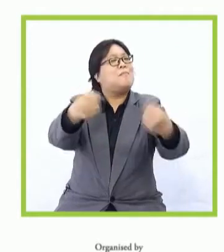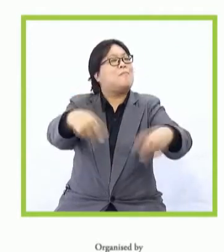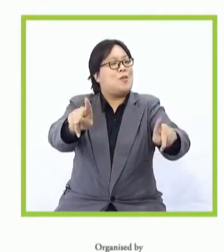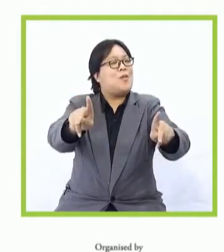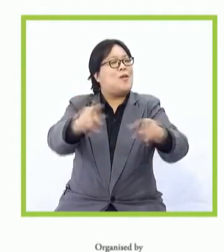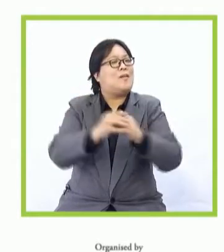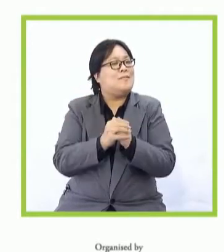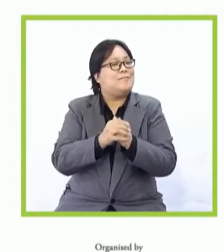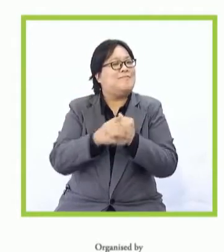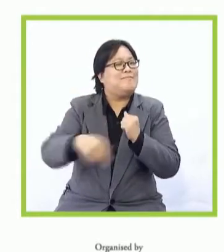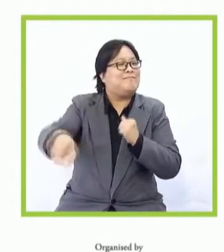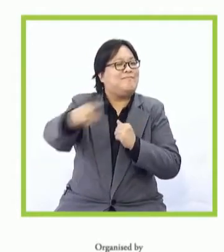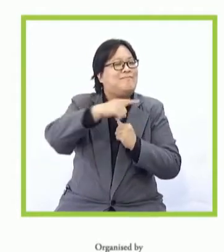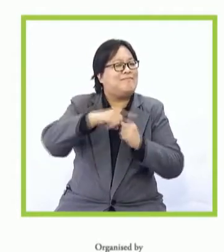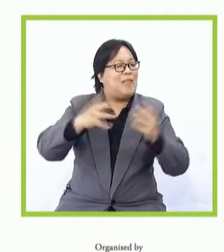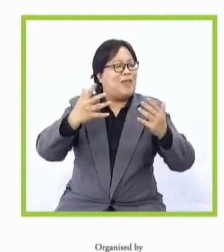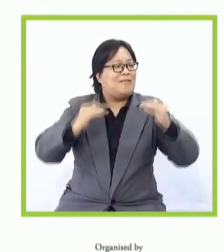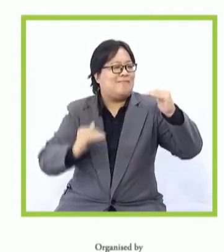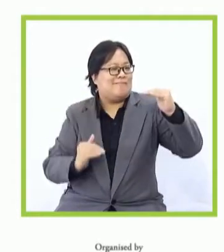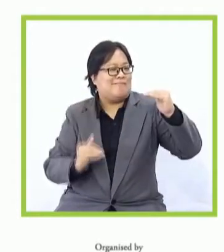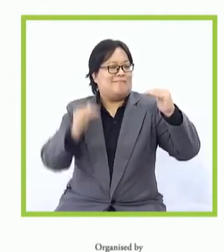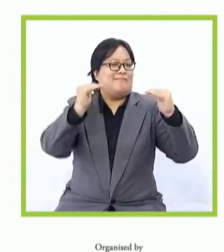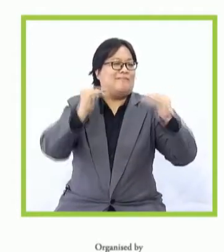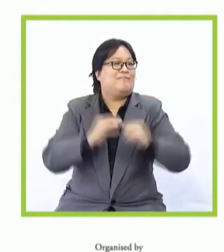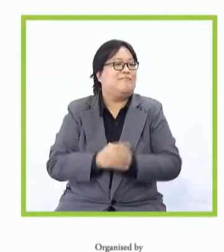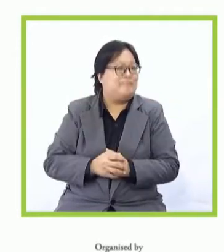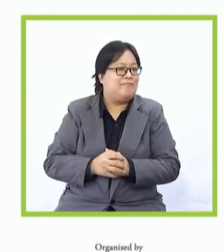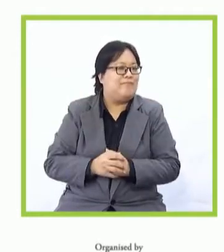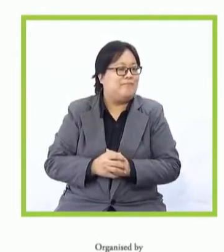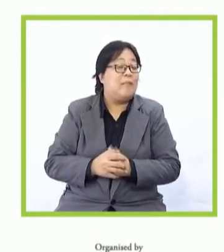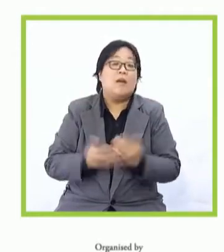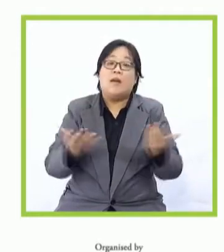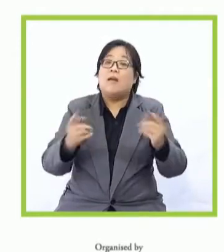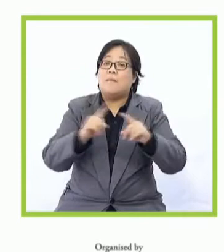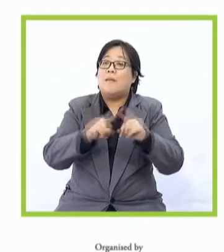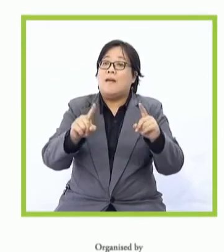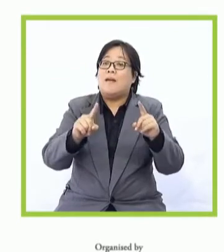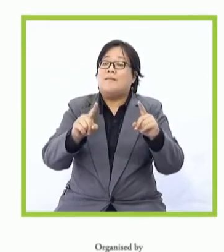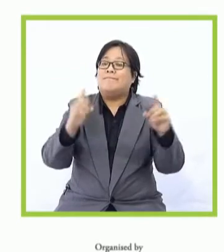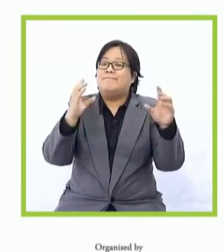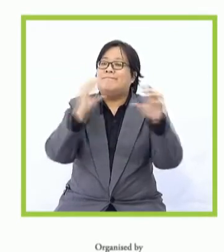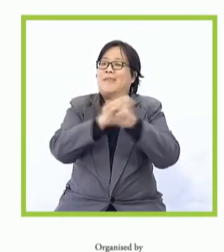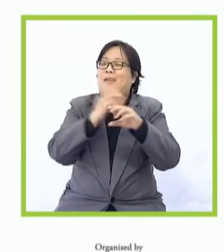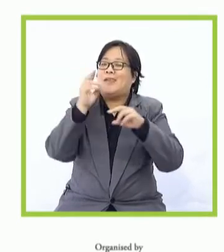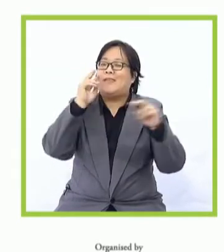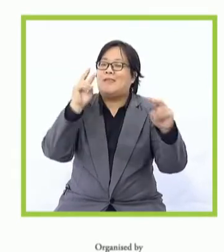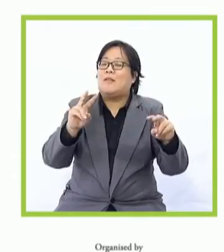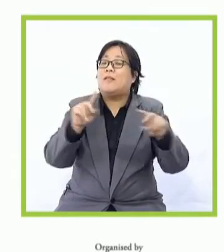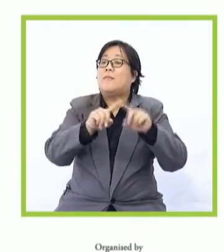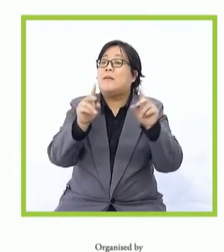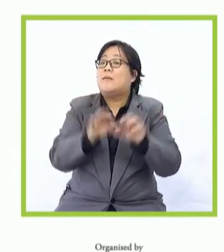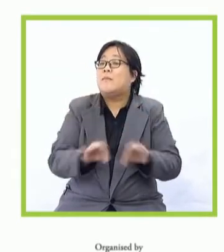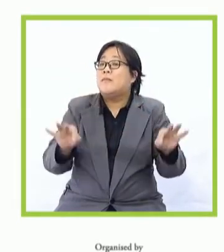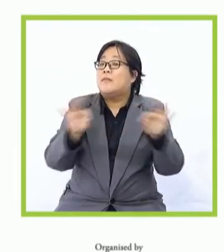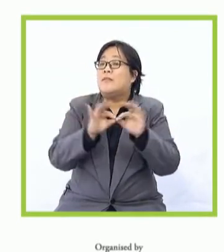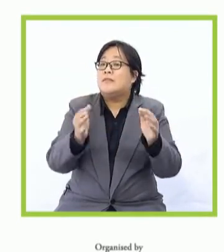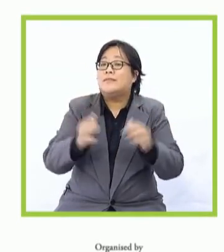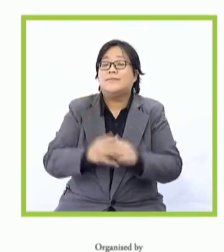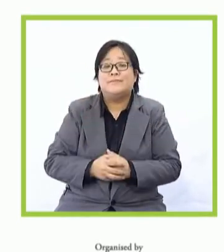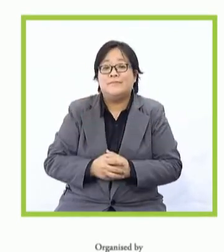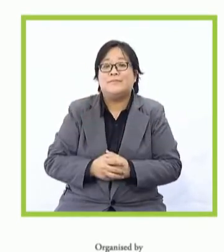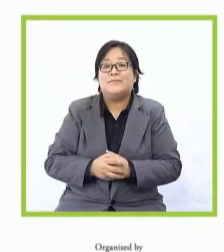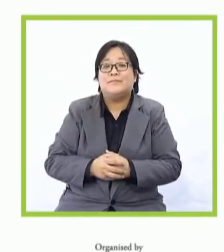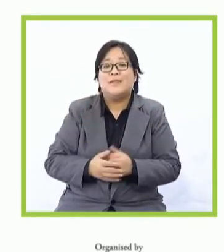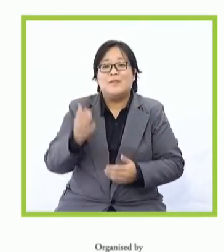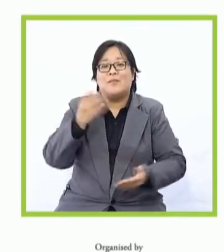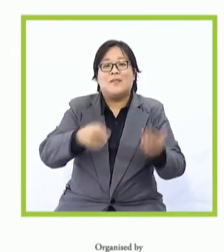to break out of inequality. But here's the challenging news, and perhaps the most important news. You might